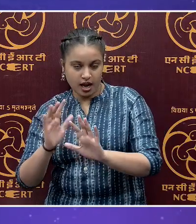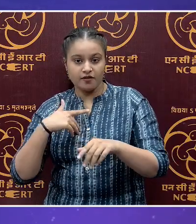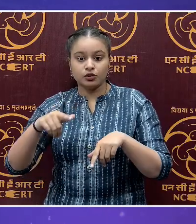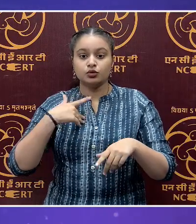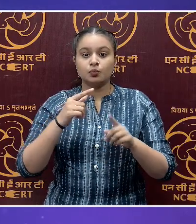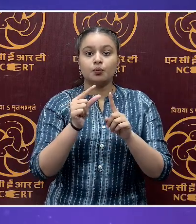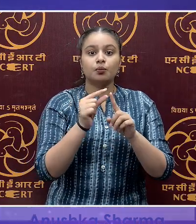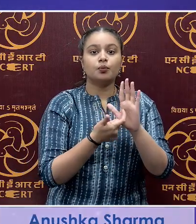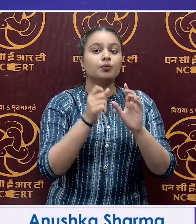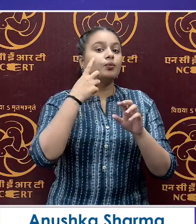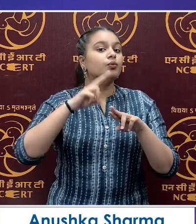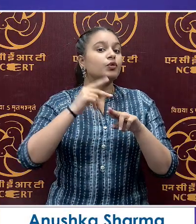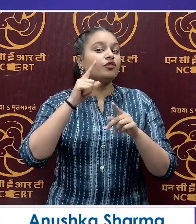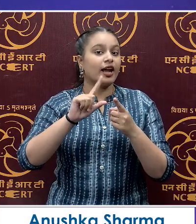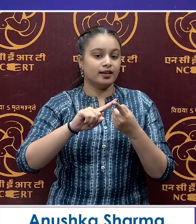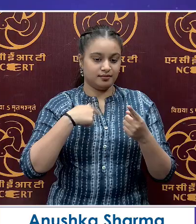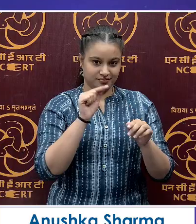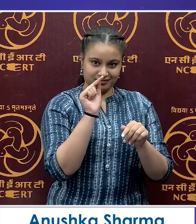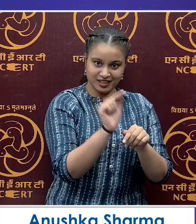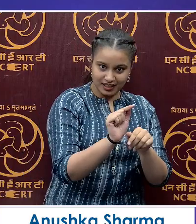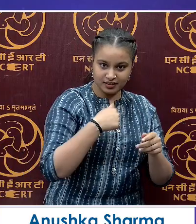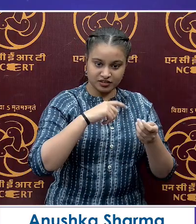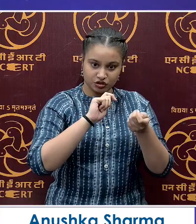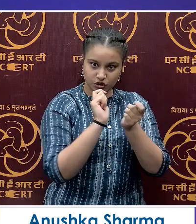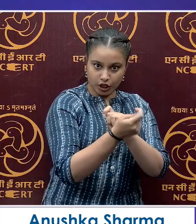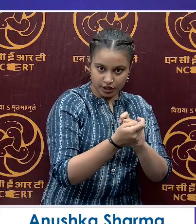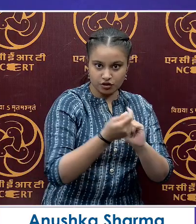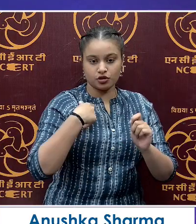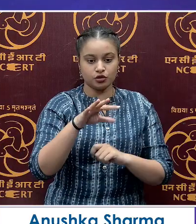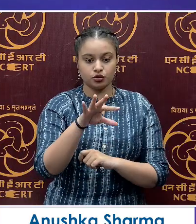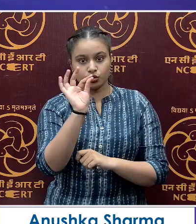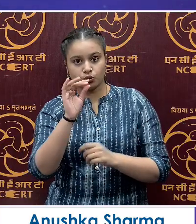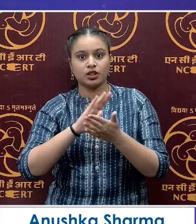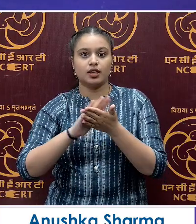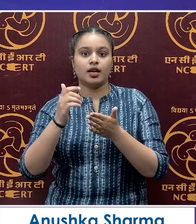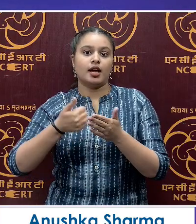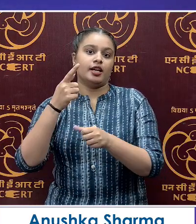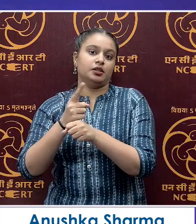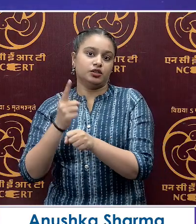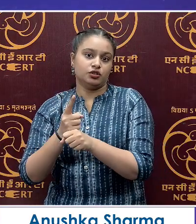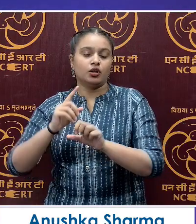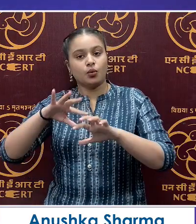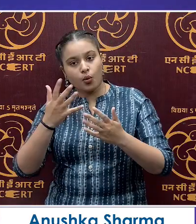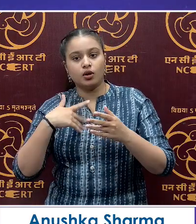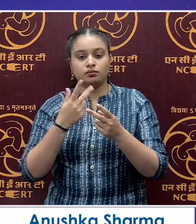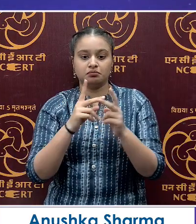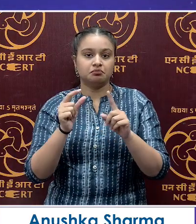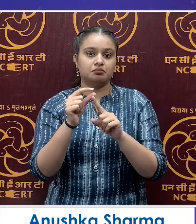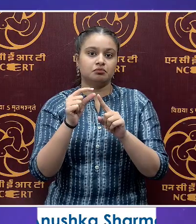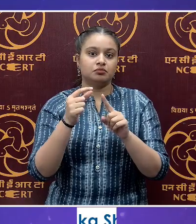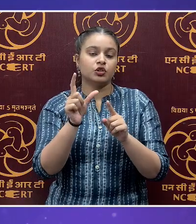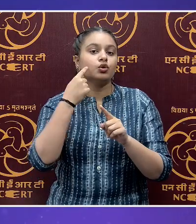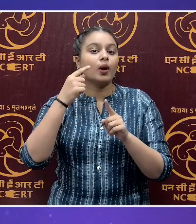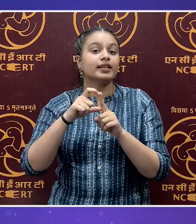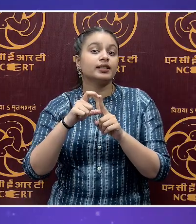profile section. Okay. They can click on the change, and they can select the head teacher as role and enter the particular process UID ID of the